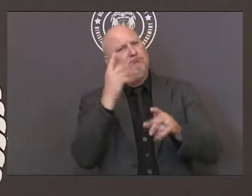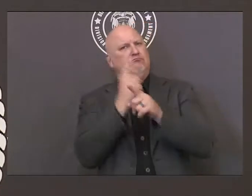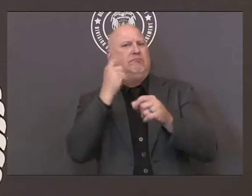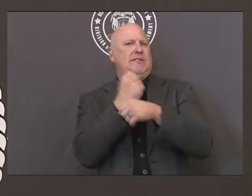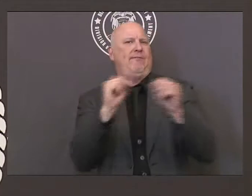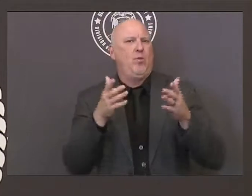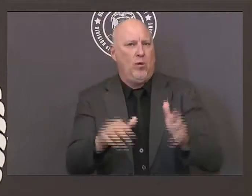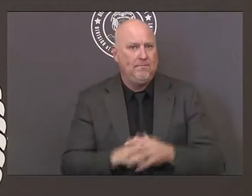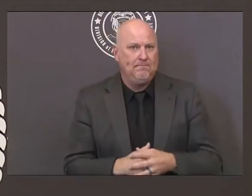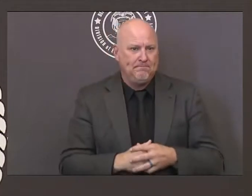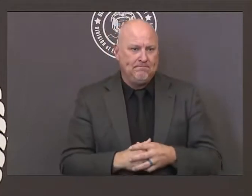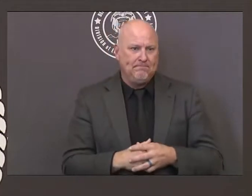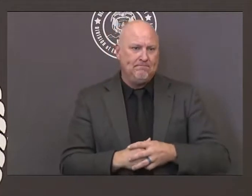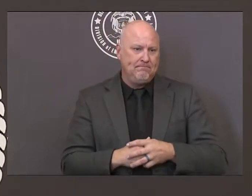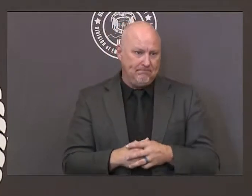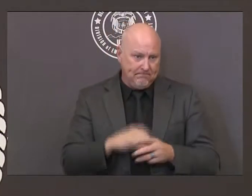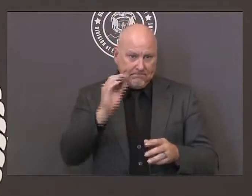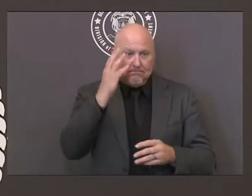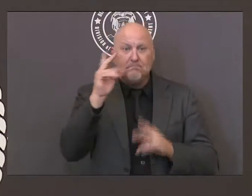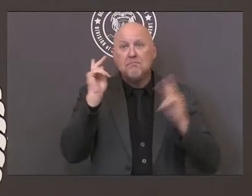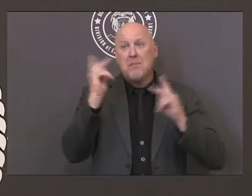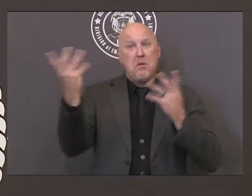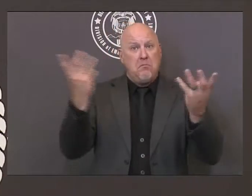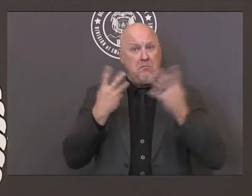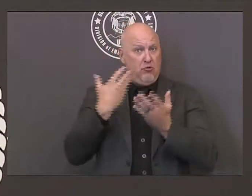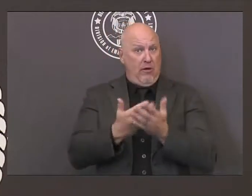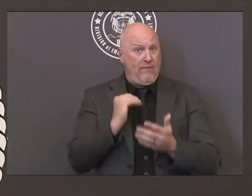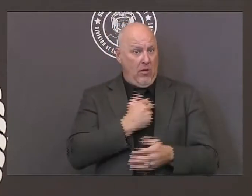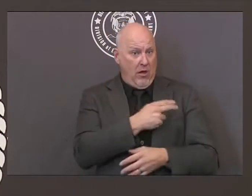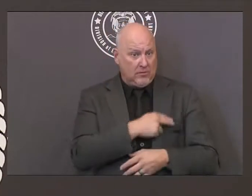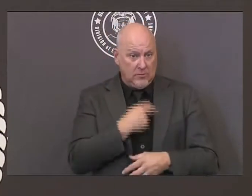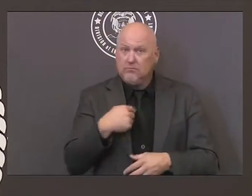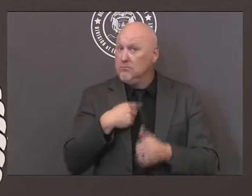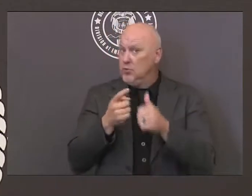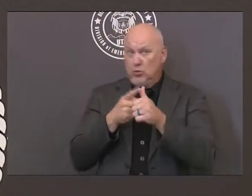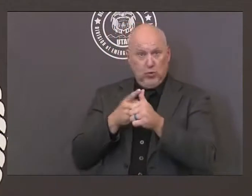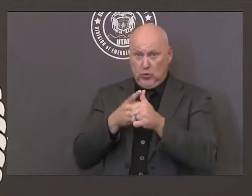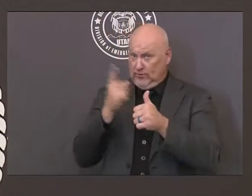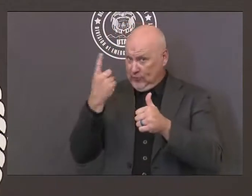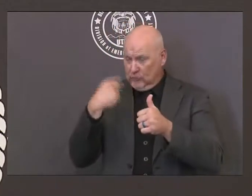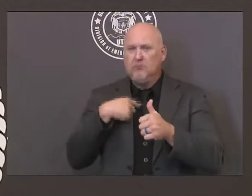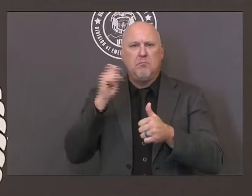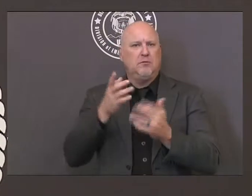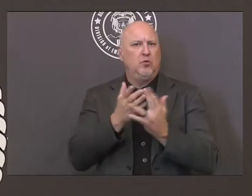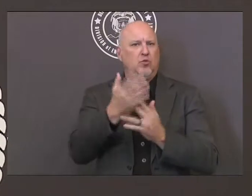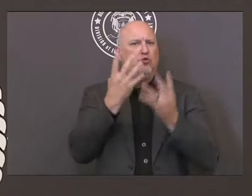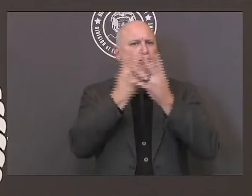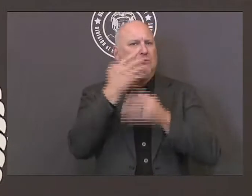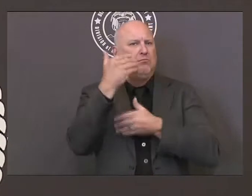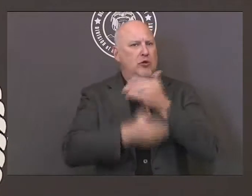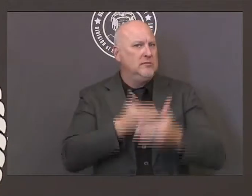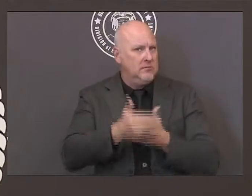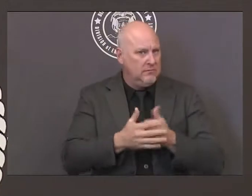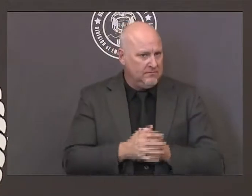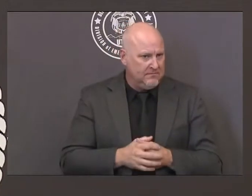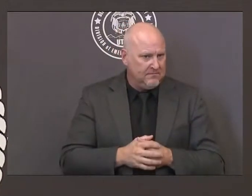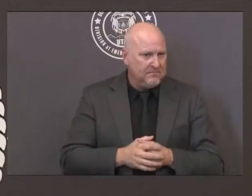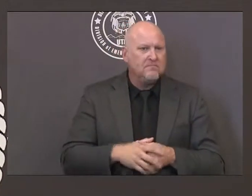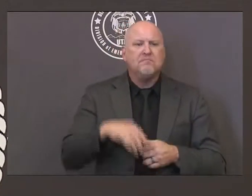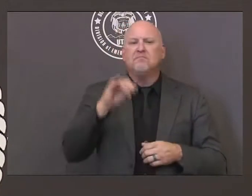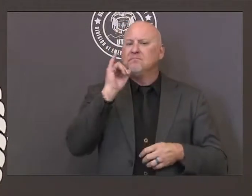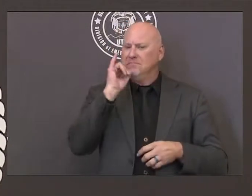you, and if there is the potential that you have COVID-19, you're moved into a specific area. If you're presenting for